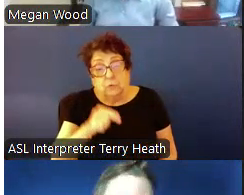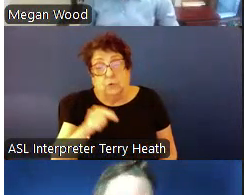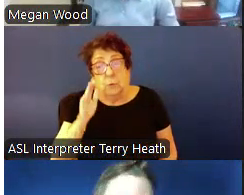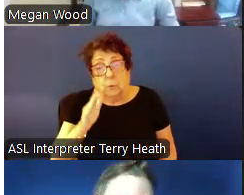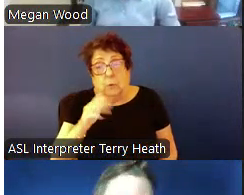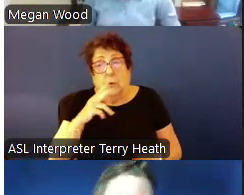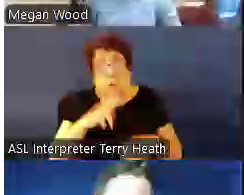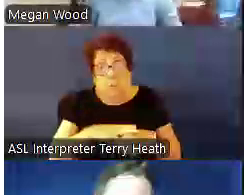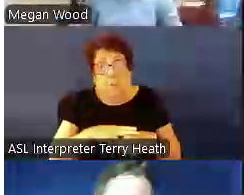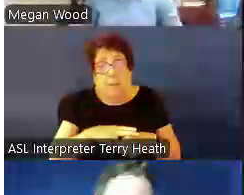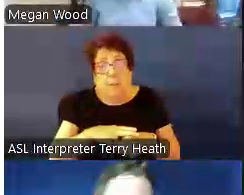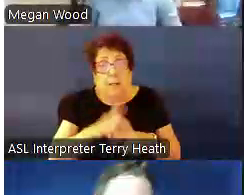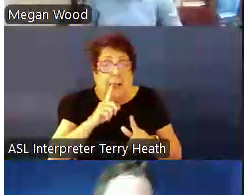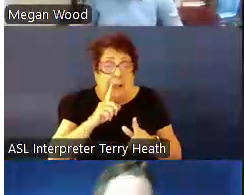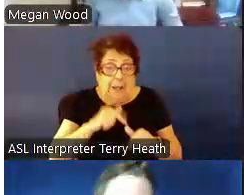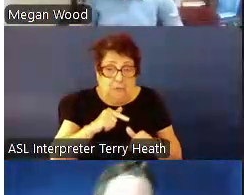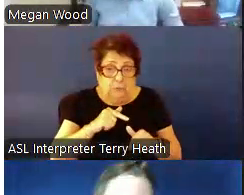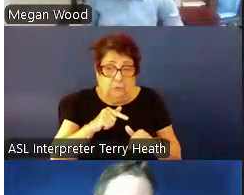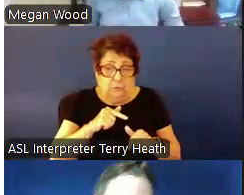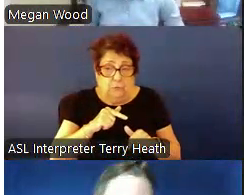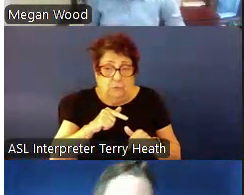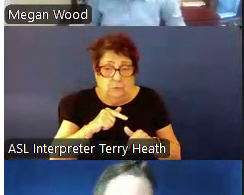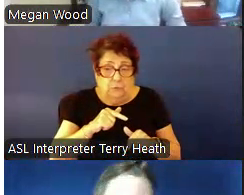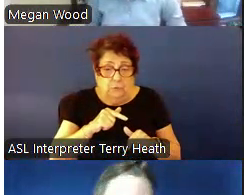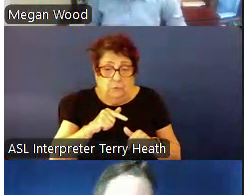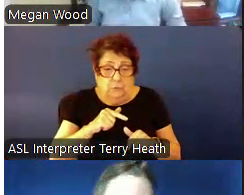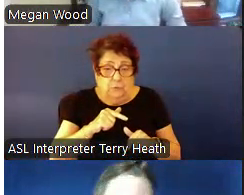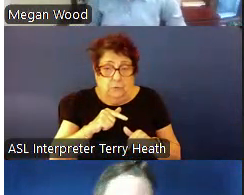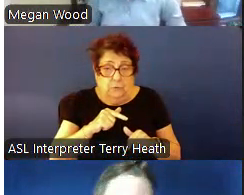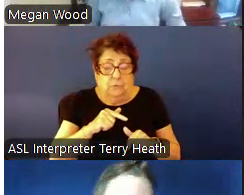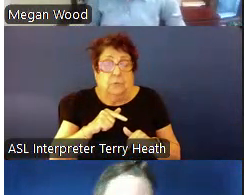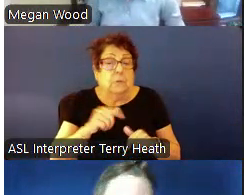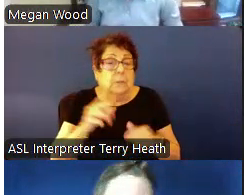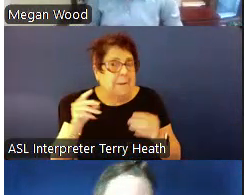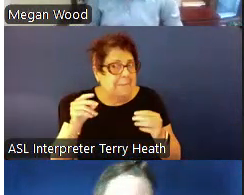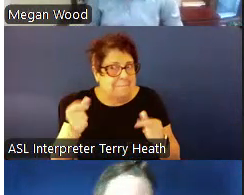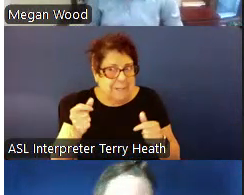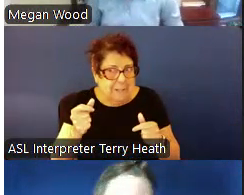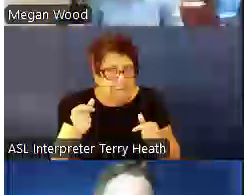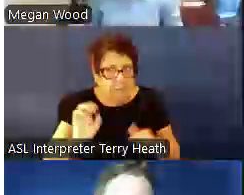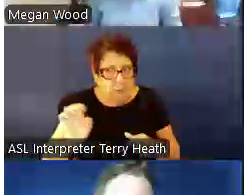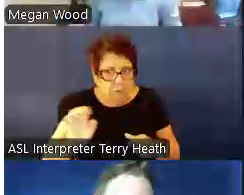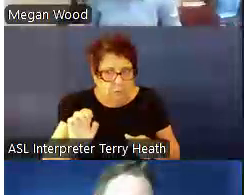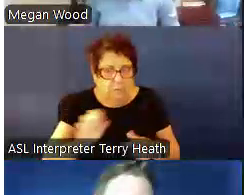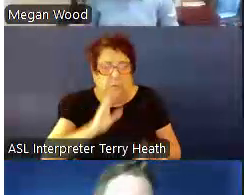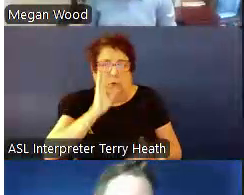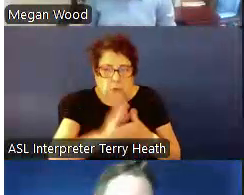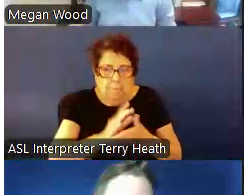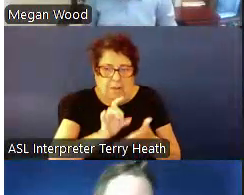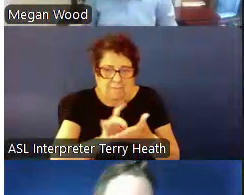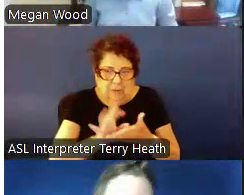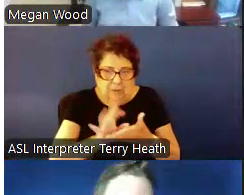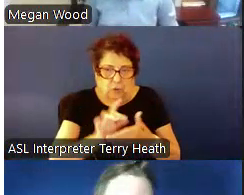answer the immediate crisis, that stop the eviction and let's get this person in there. And then when we work